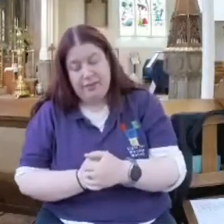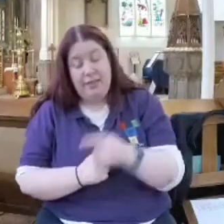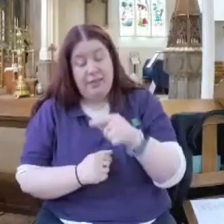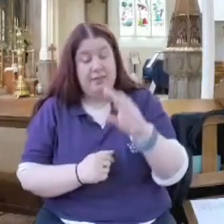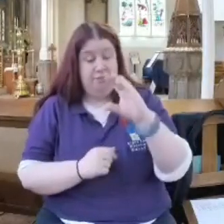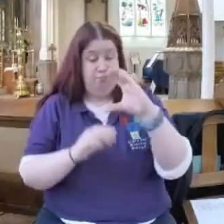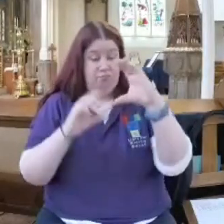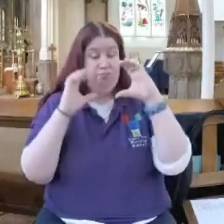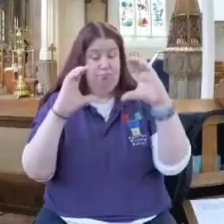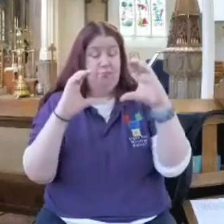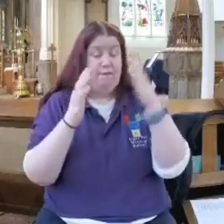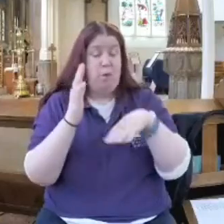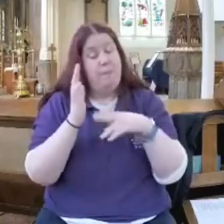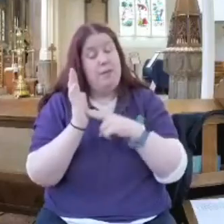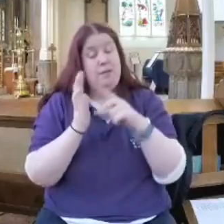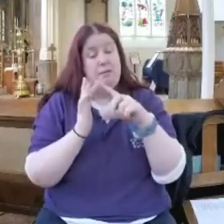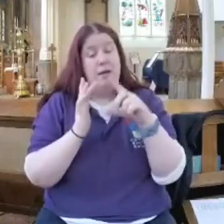beginning of the Nicene Creed.